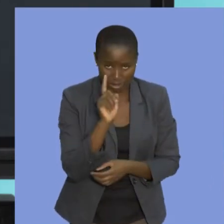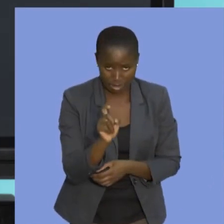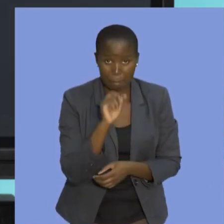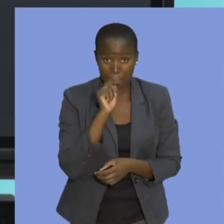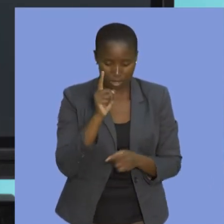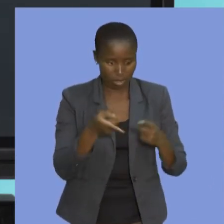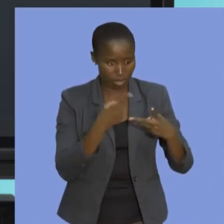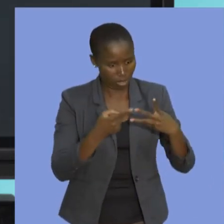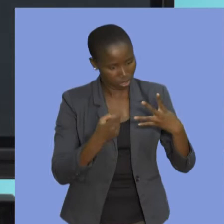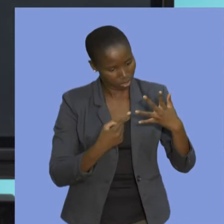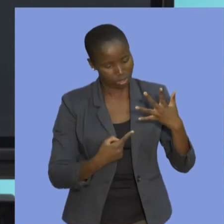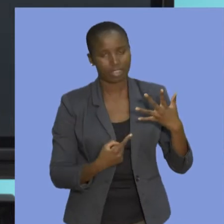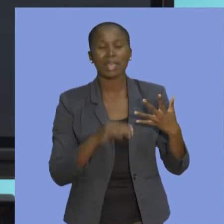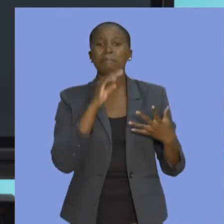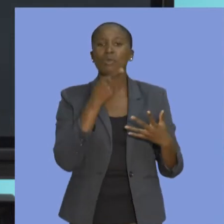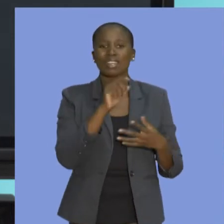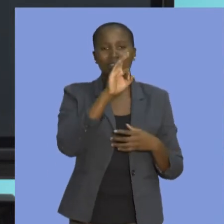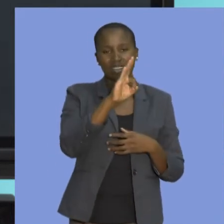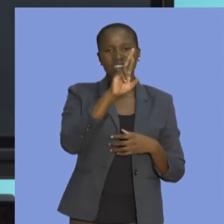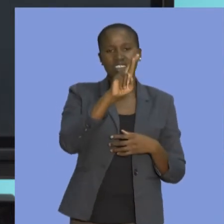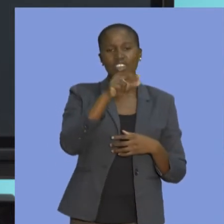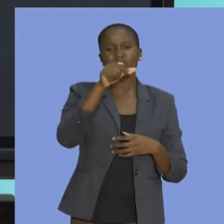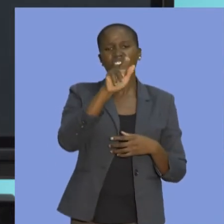So that will be the frequency.